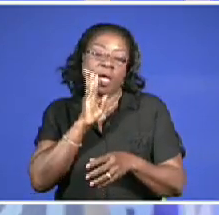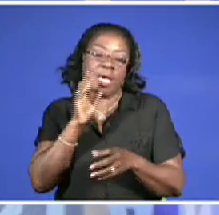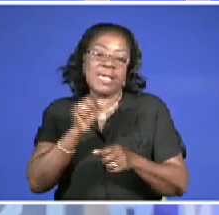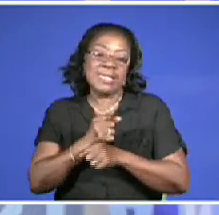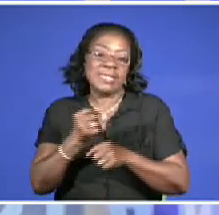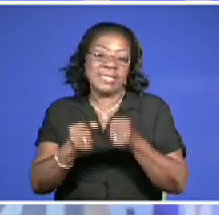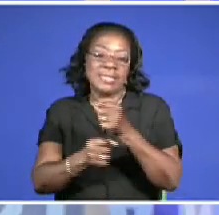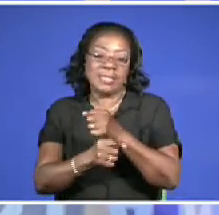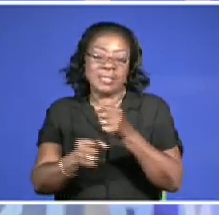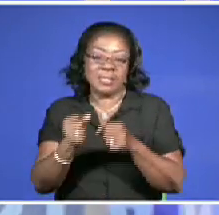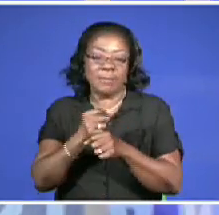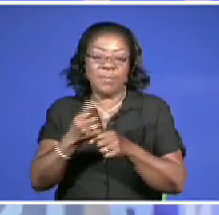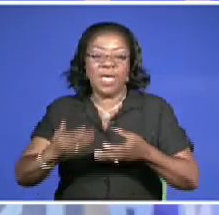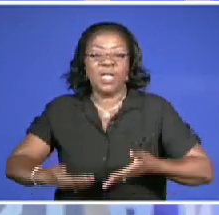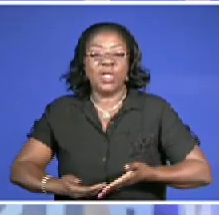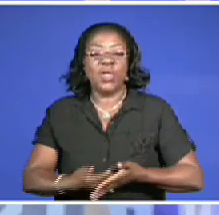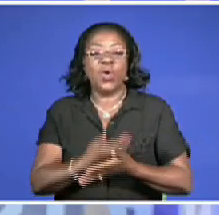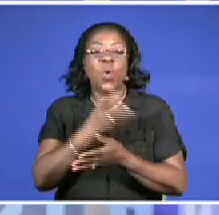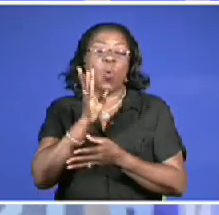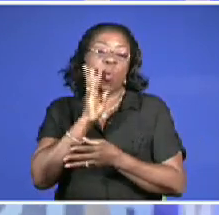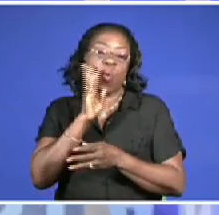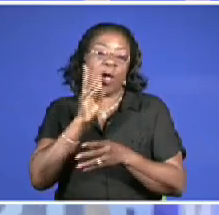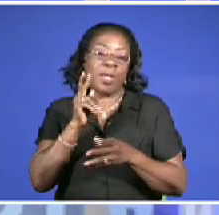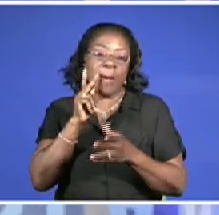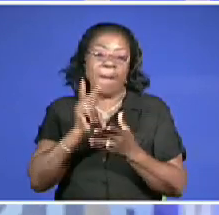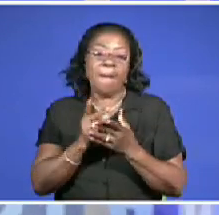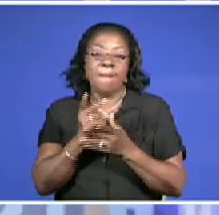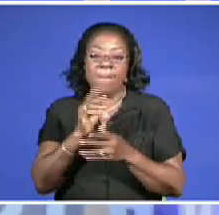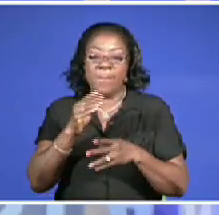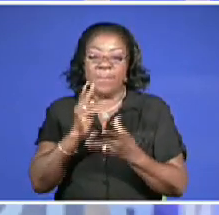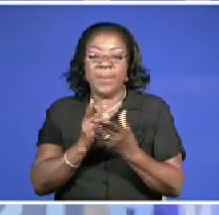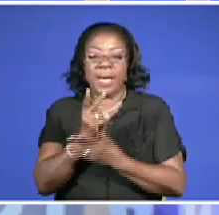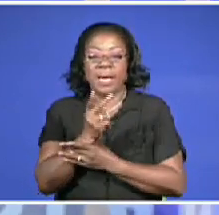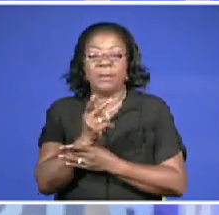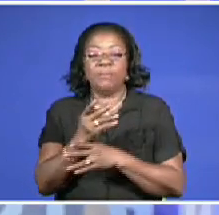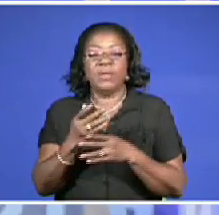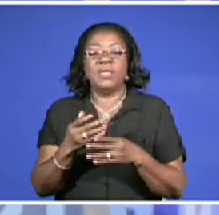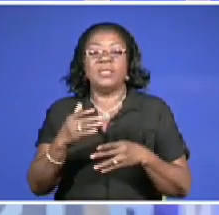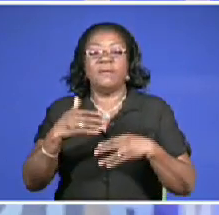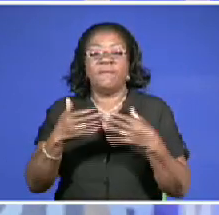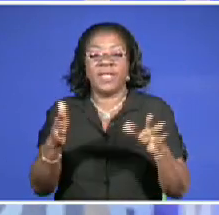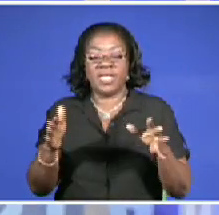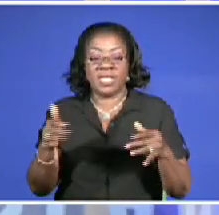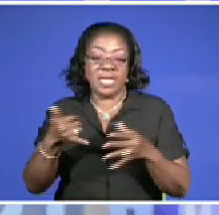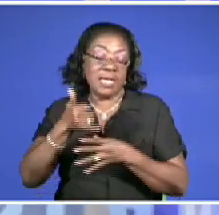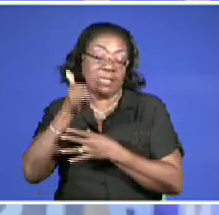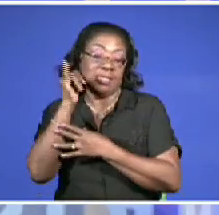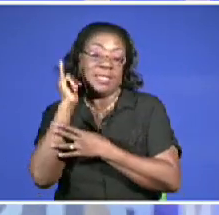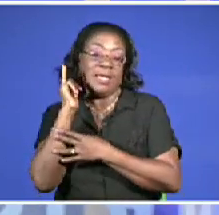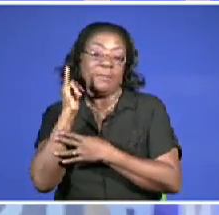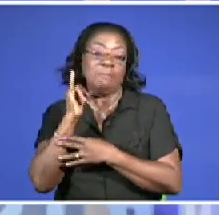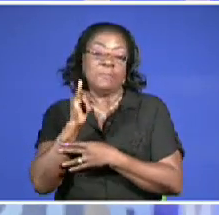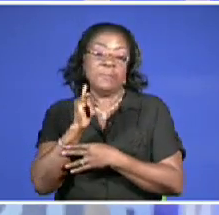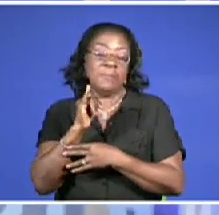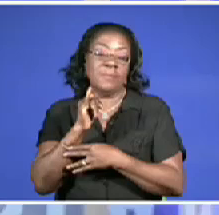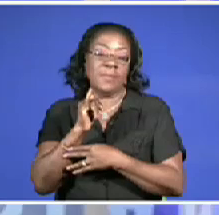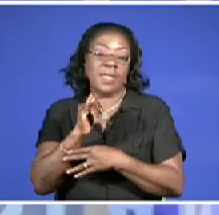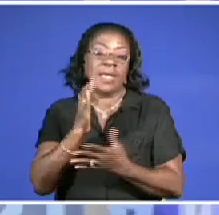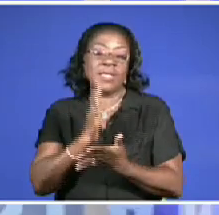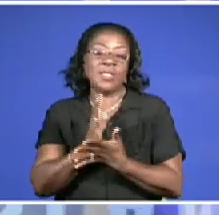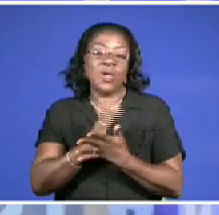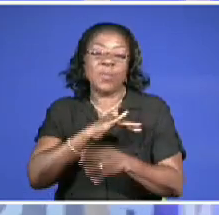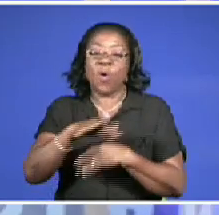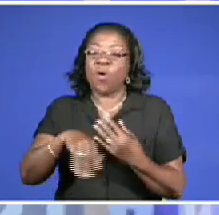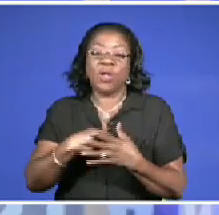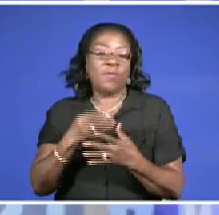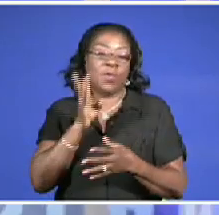news team that the Brymer Water Plant was installed yesterday. He said it's expected to solve many of the water issues that plagued Ragged Island since last